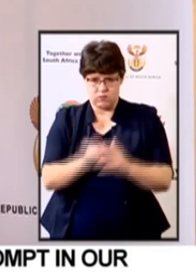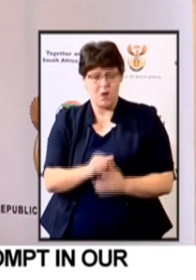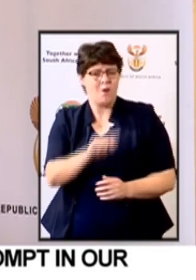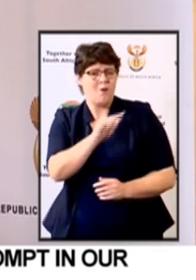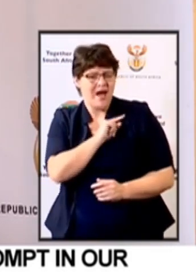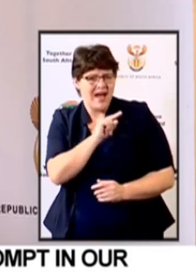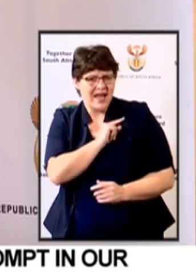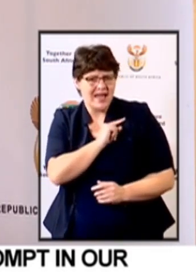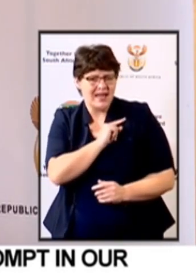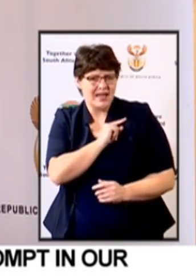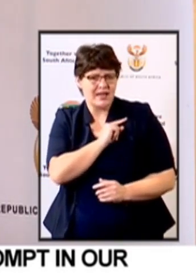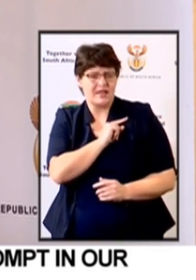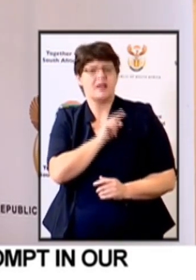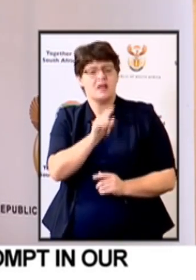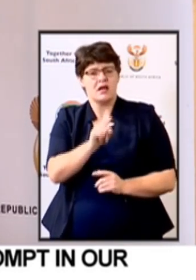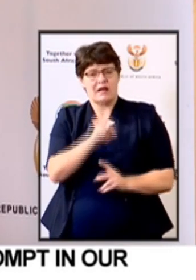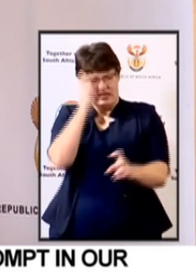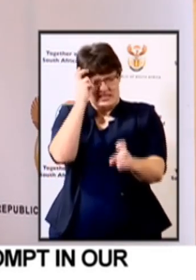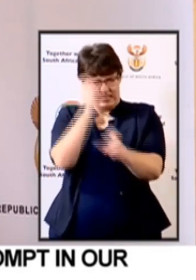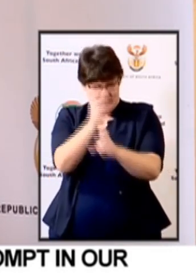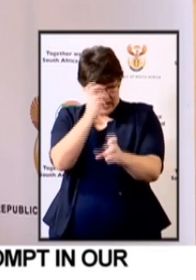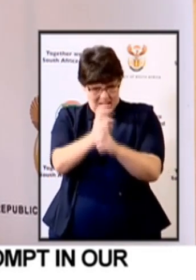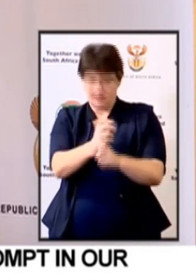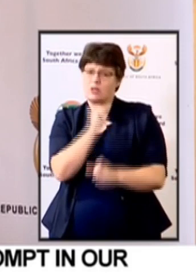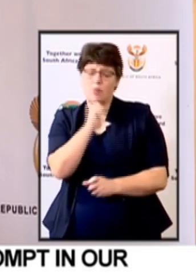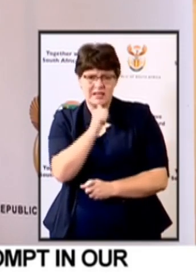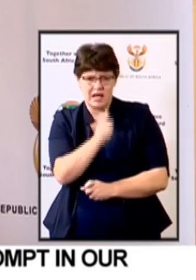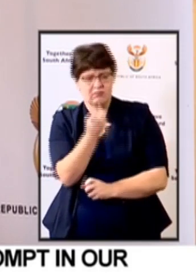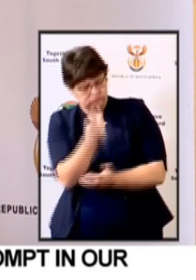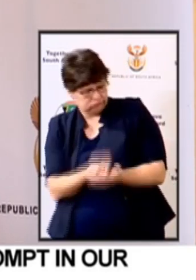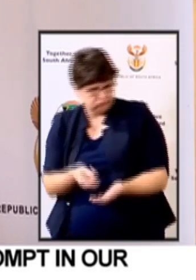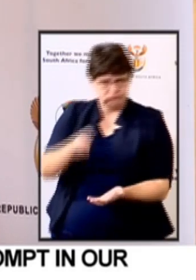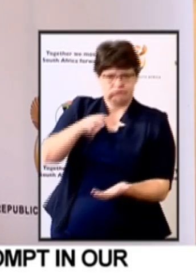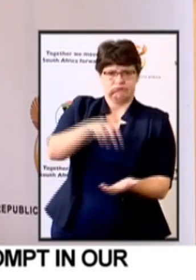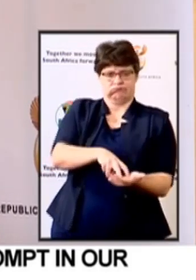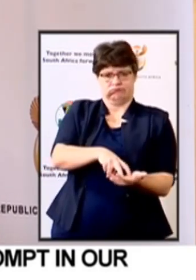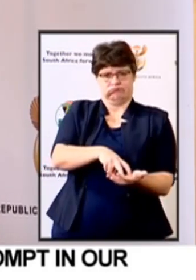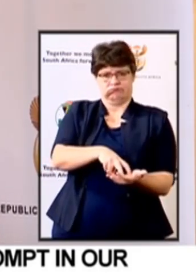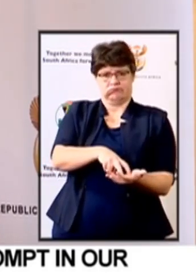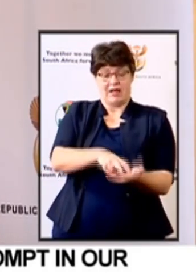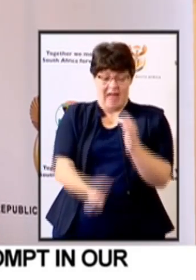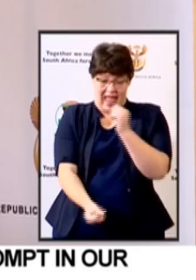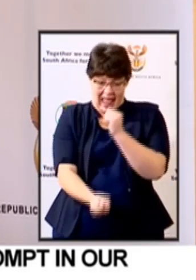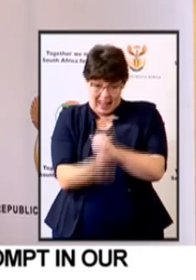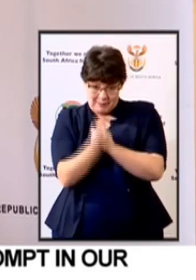difficulty, and we must rise with the occasion.